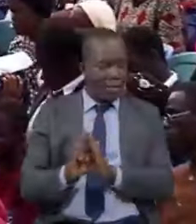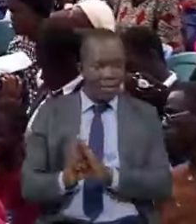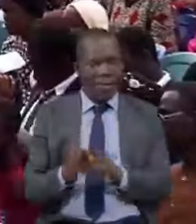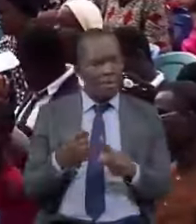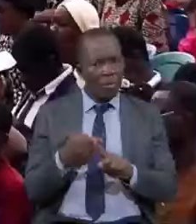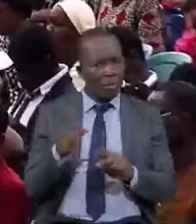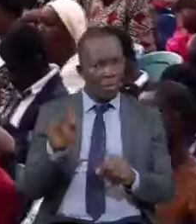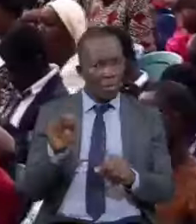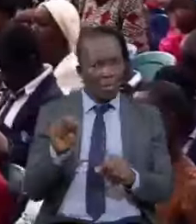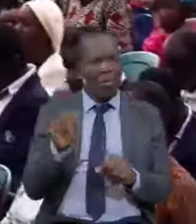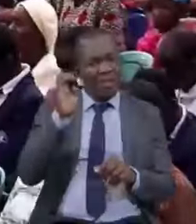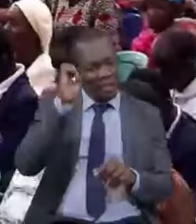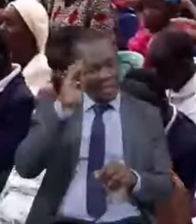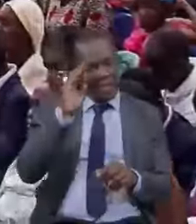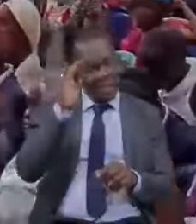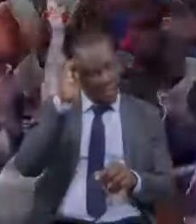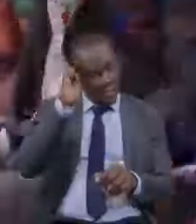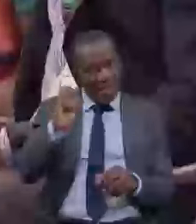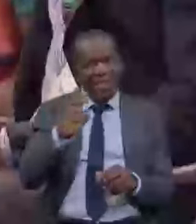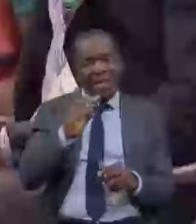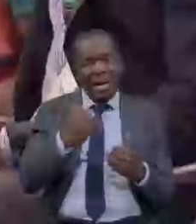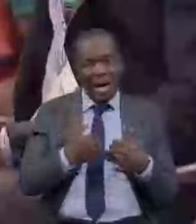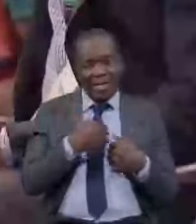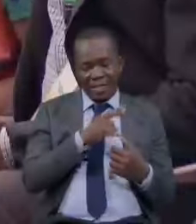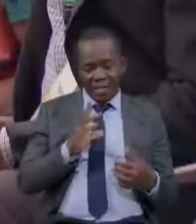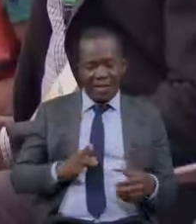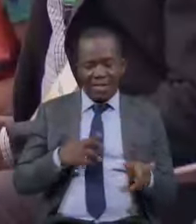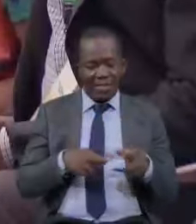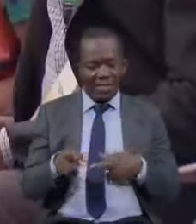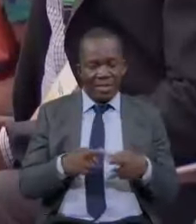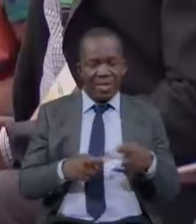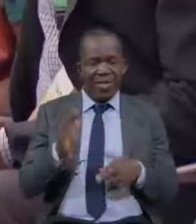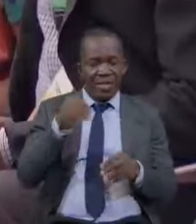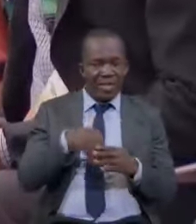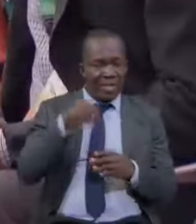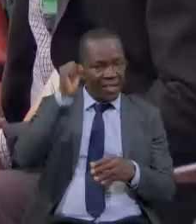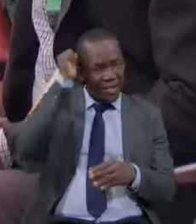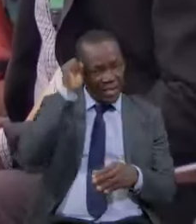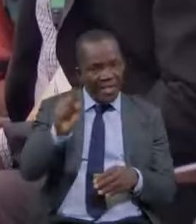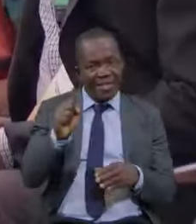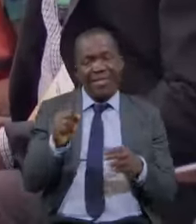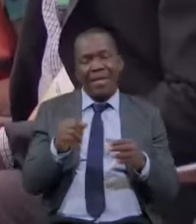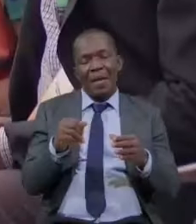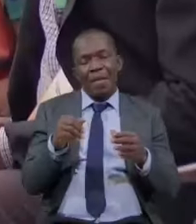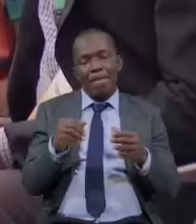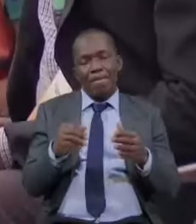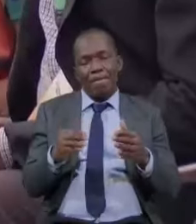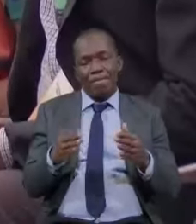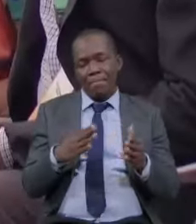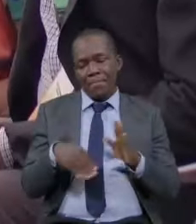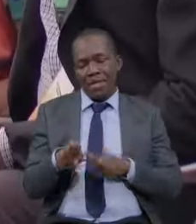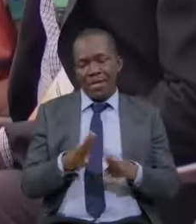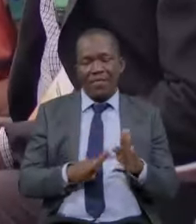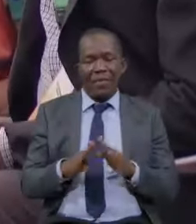is reigning in his behavior. Christ is reigning in his conduct. And if you're going